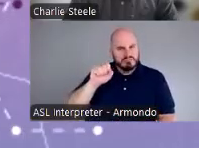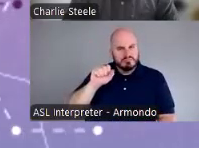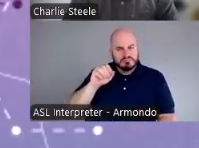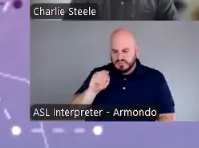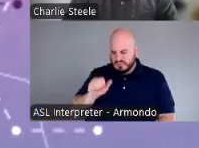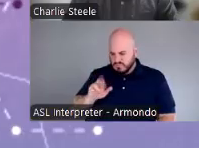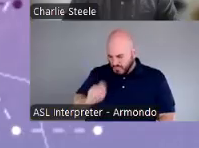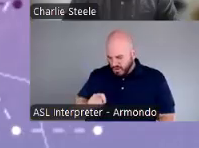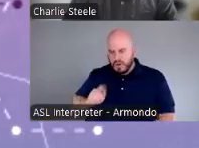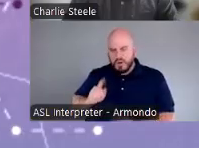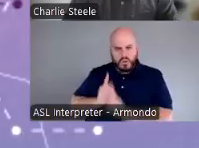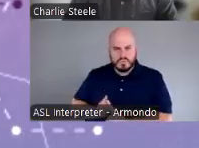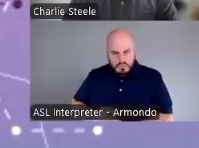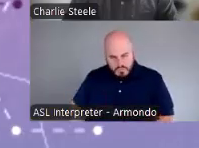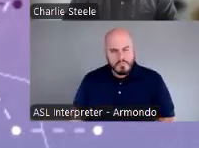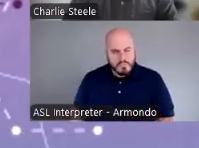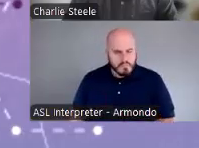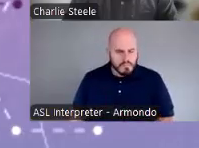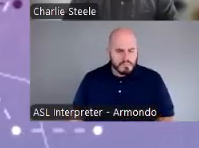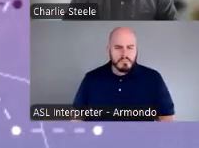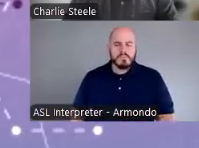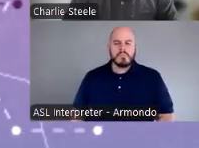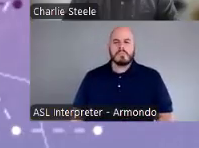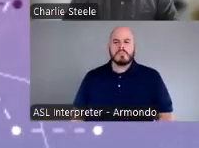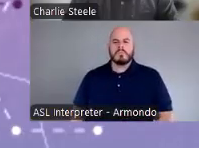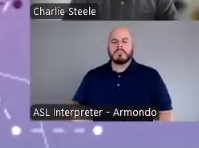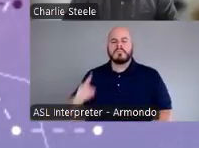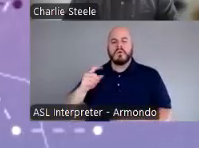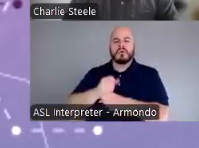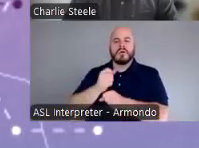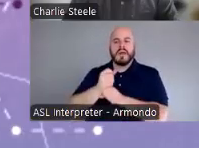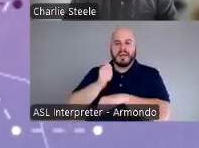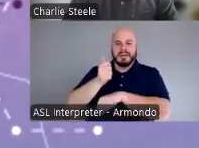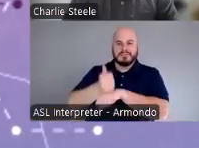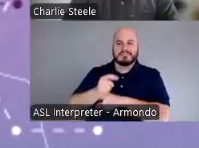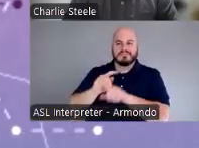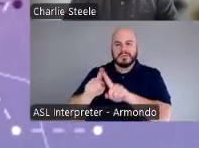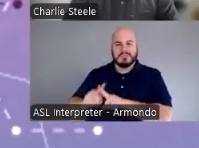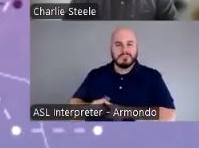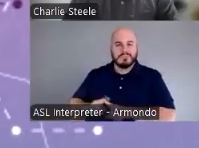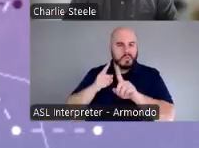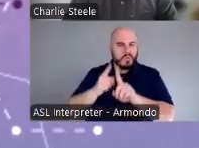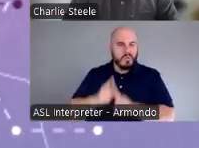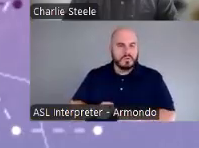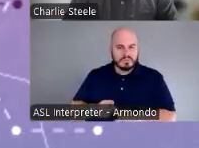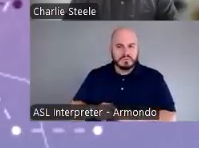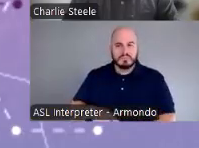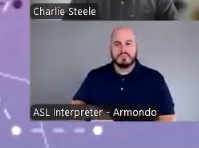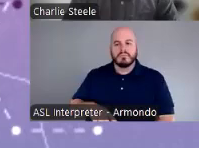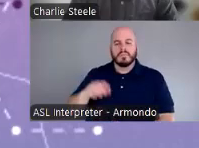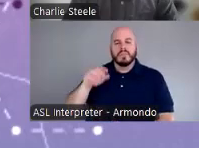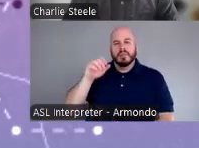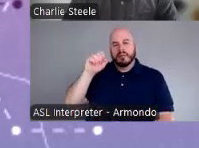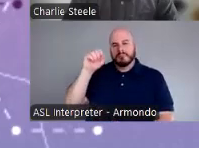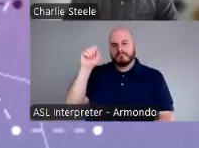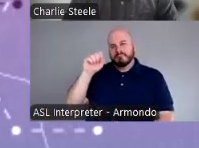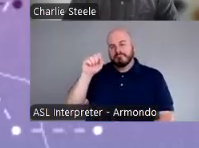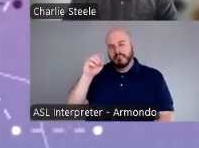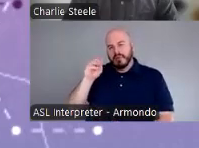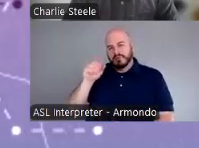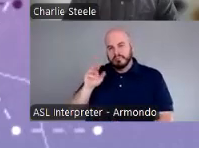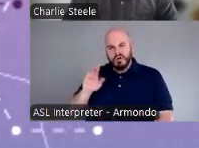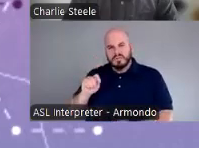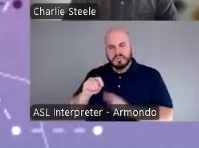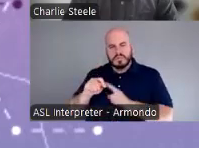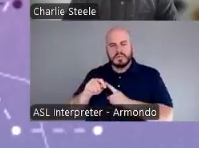for the goals for creating different goals. And it involves making them actionable, making